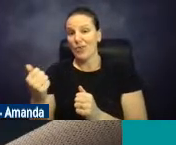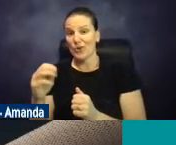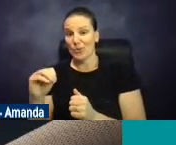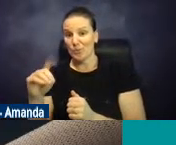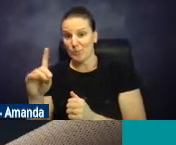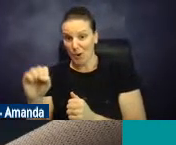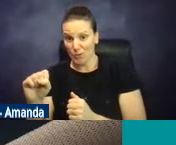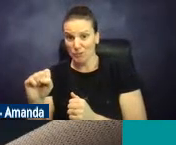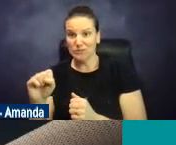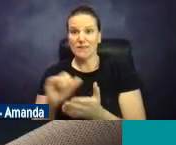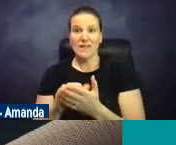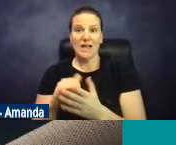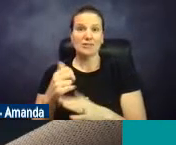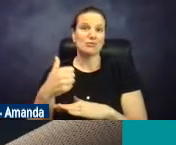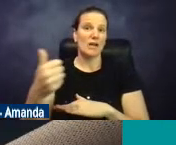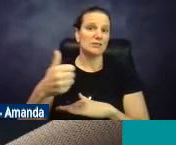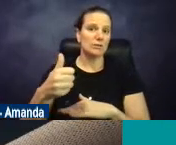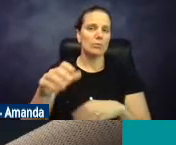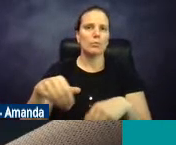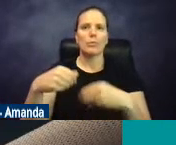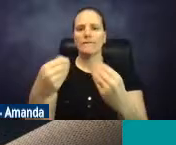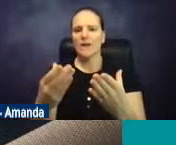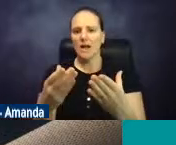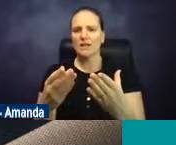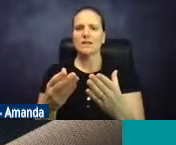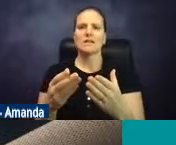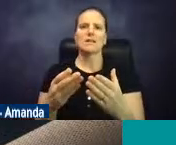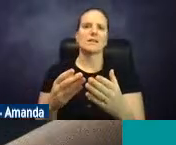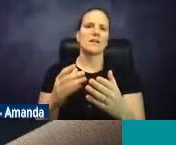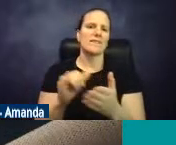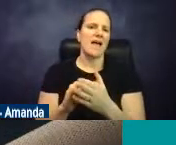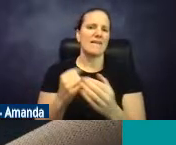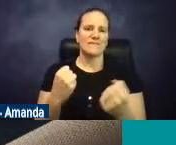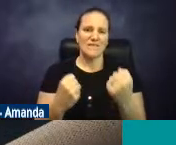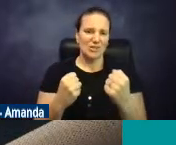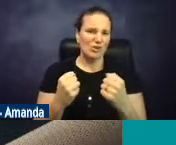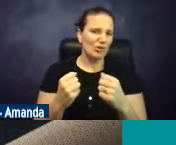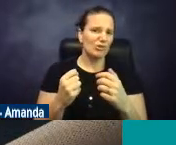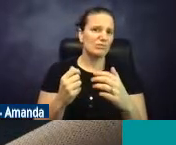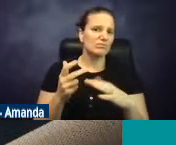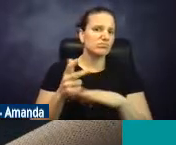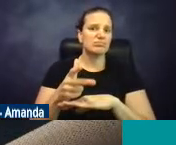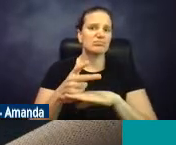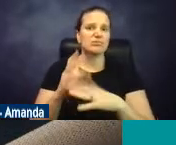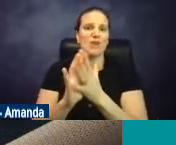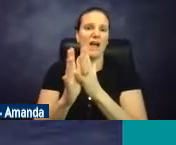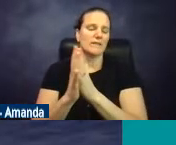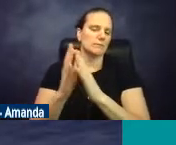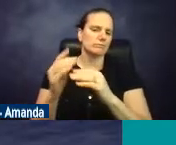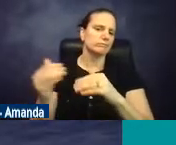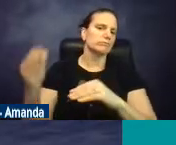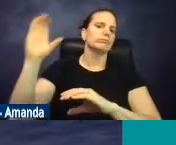as providing, of course, the circulation for vehicle traffic and that coordination. Next slide.